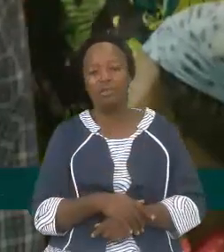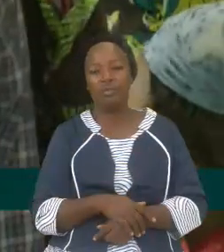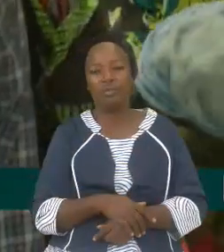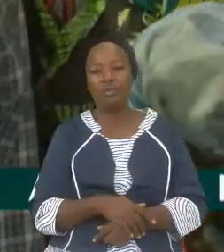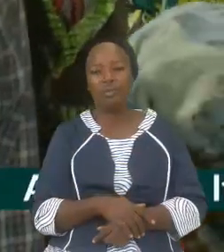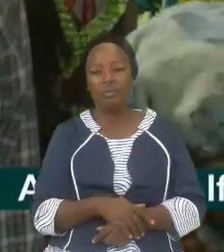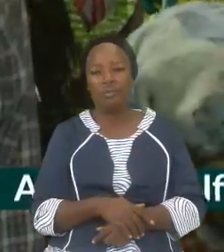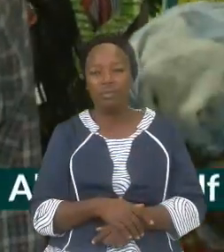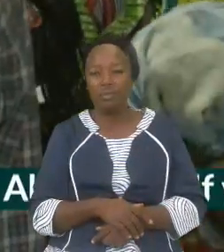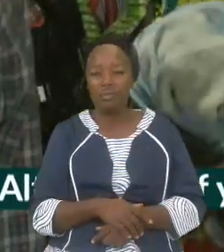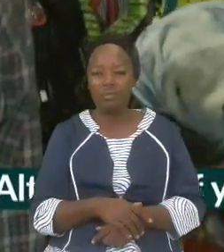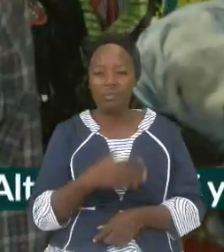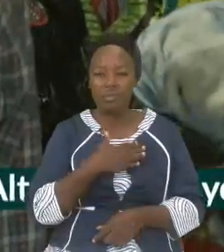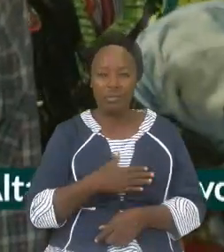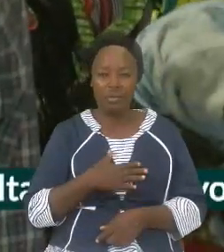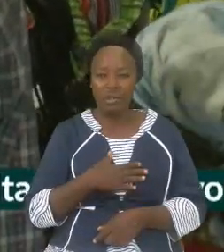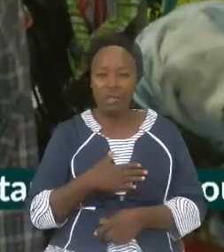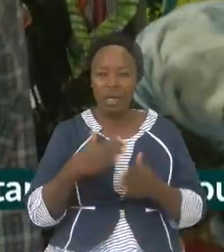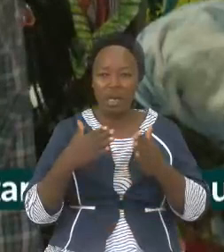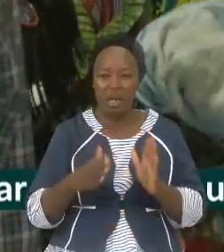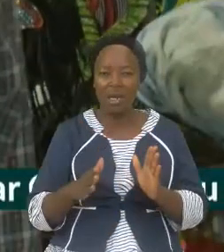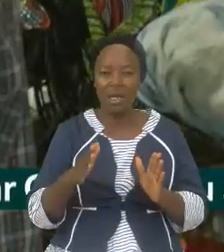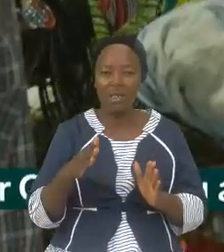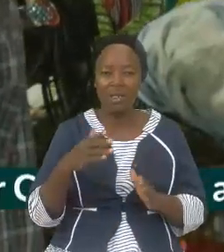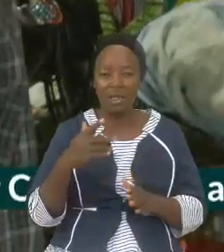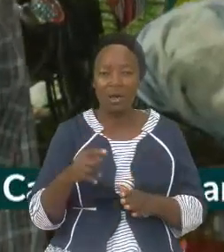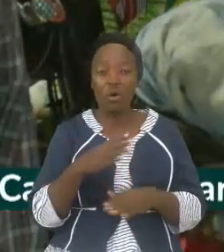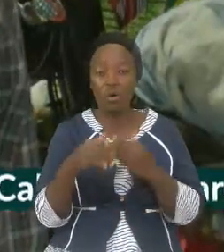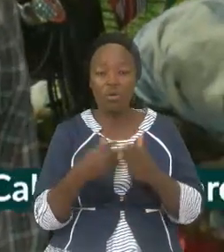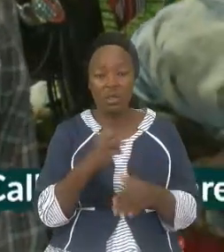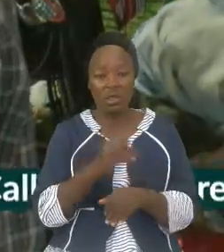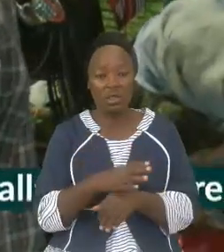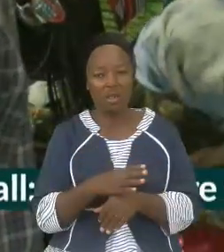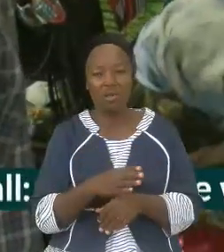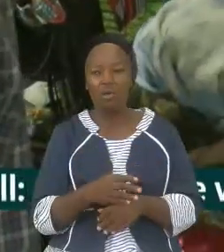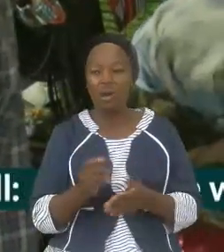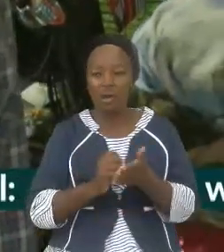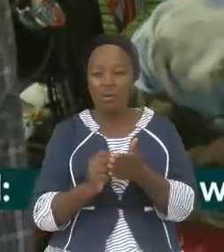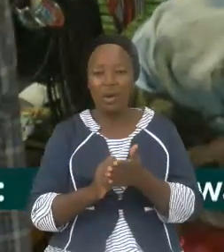Make sure if the counselors have not reached you, call their attention.